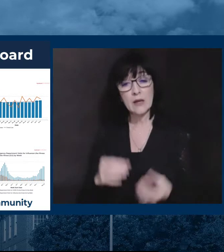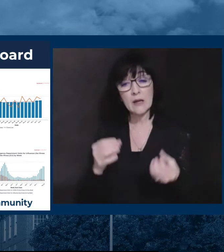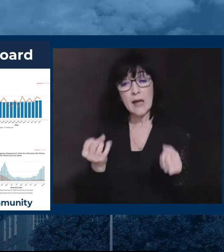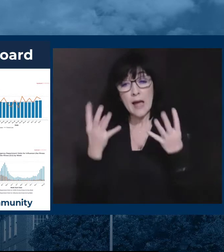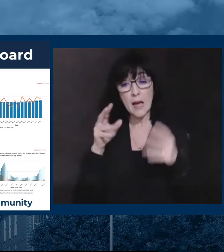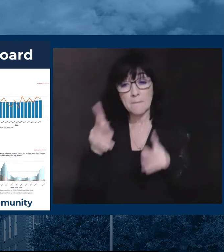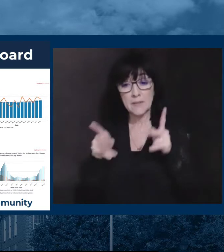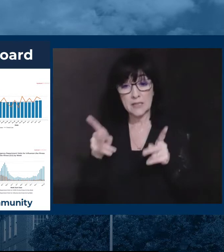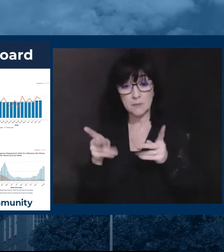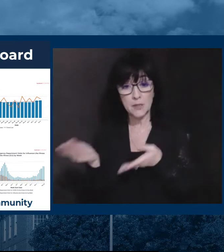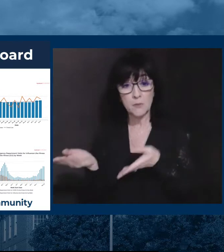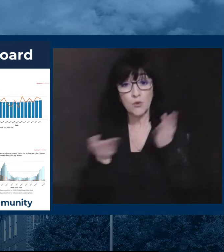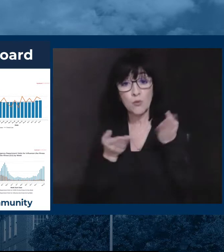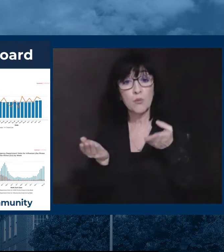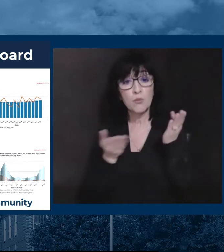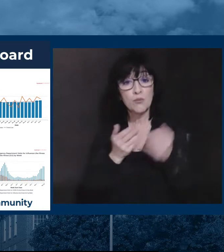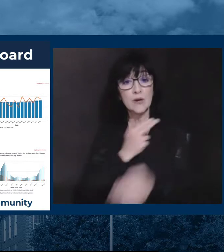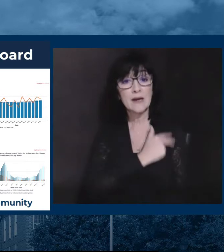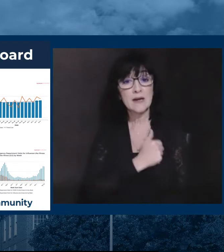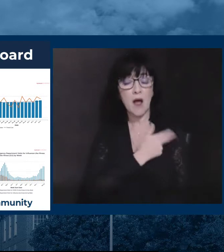around. We are